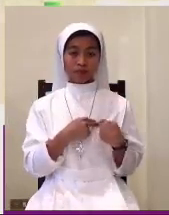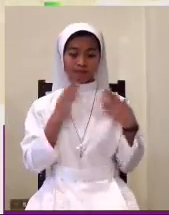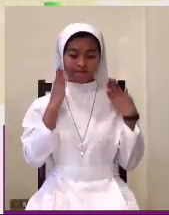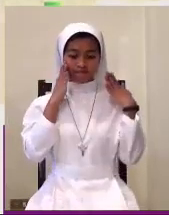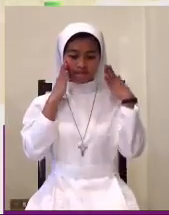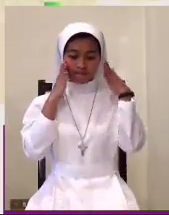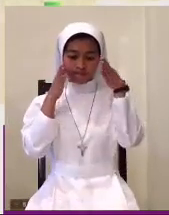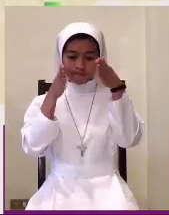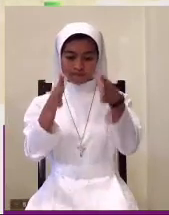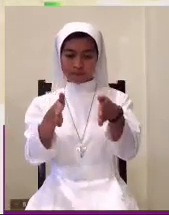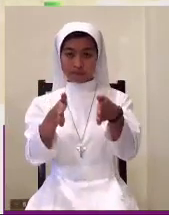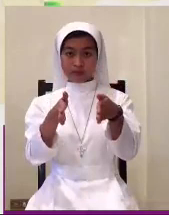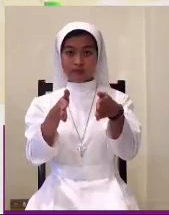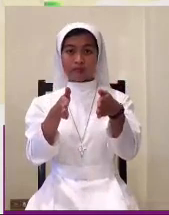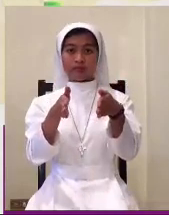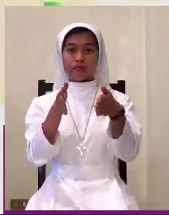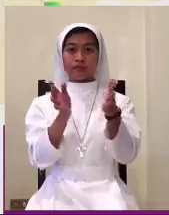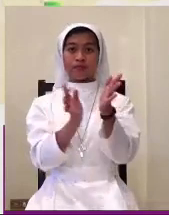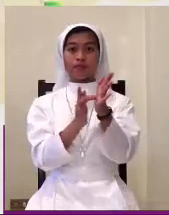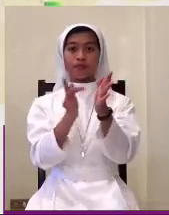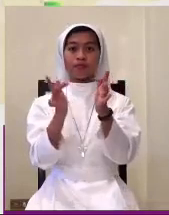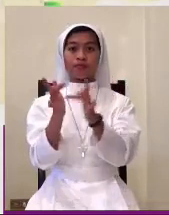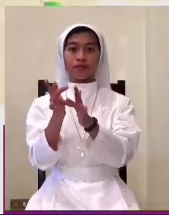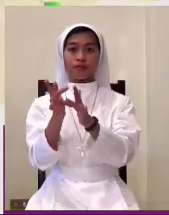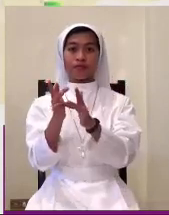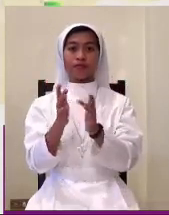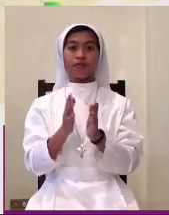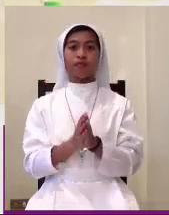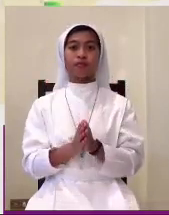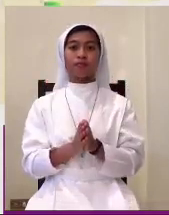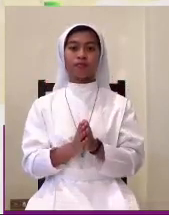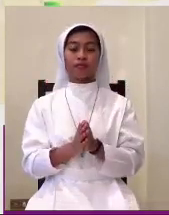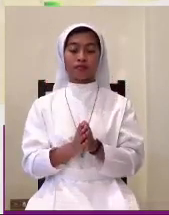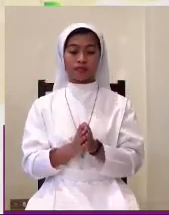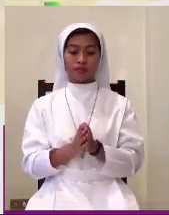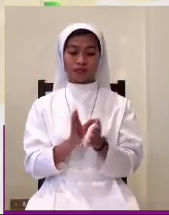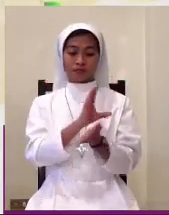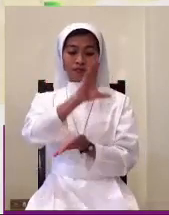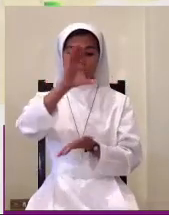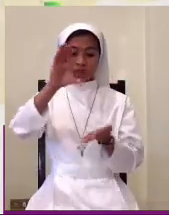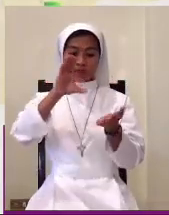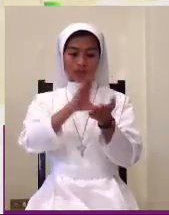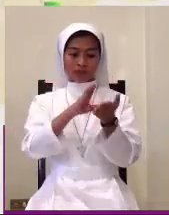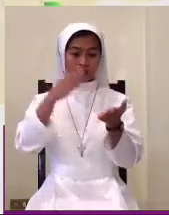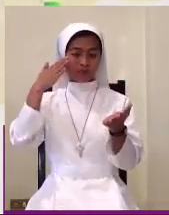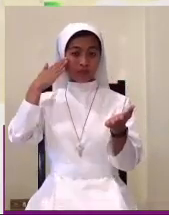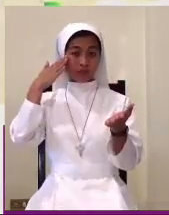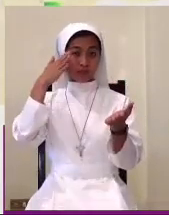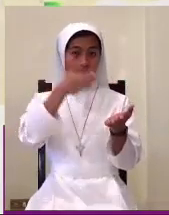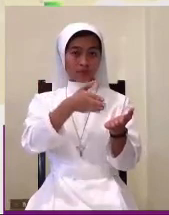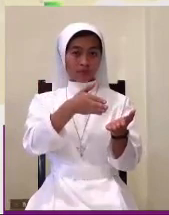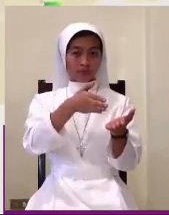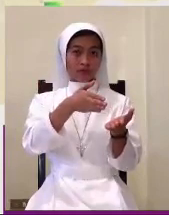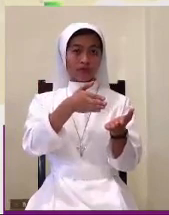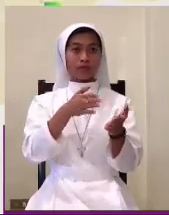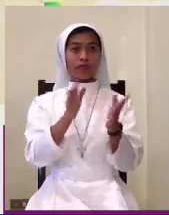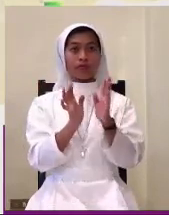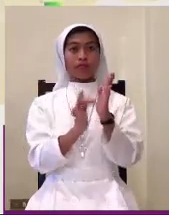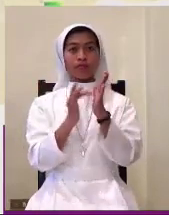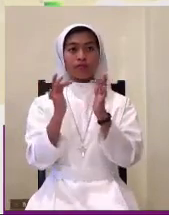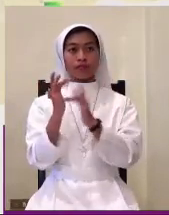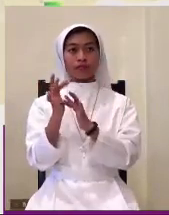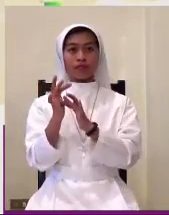of your entire being, the center of your entire life. Now, John